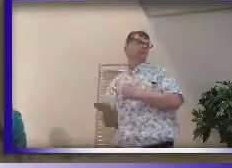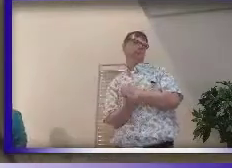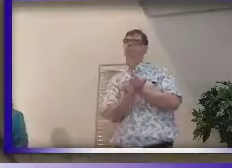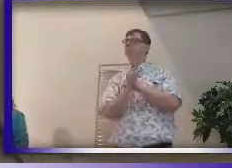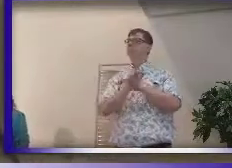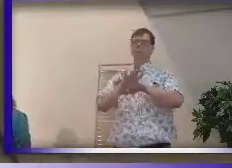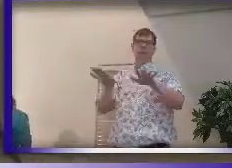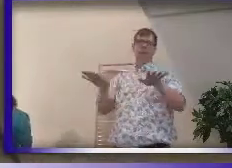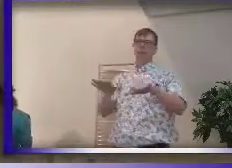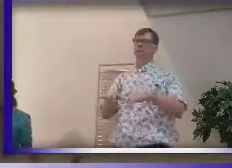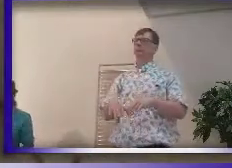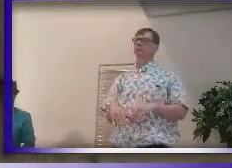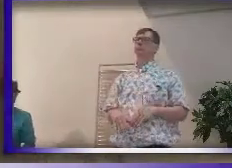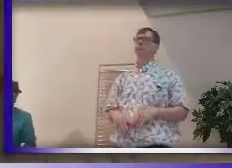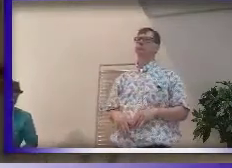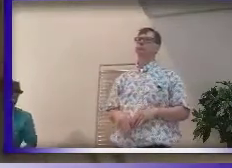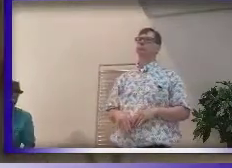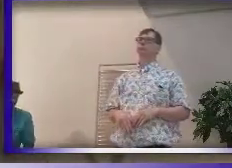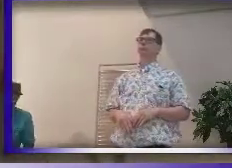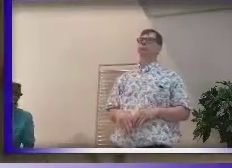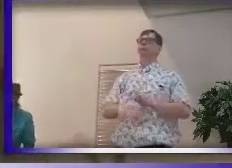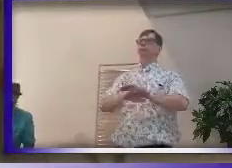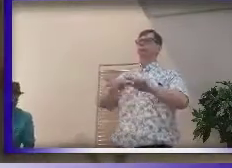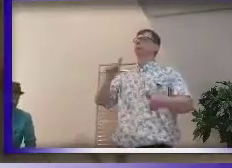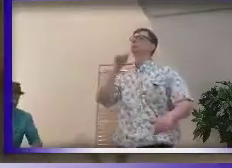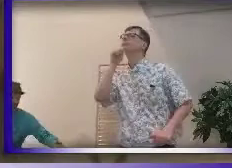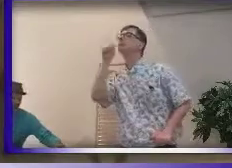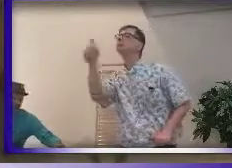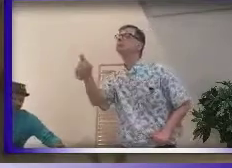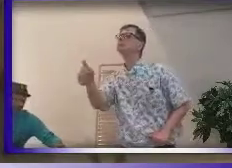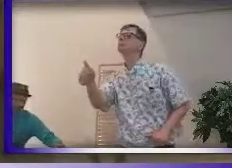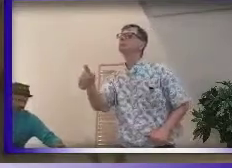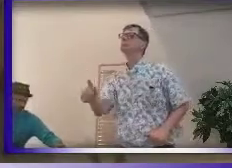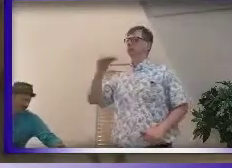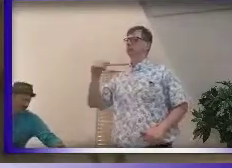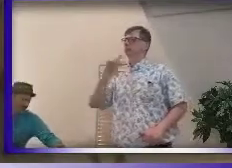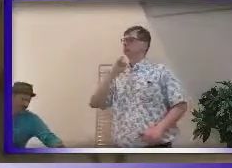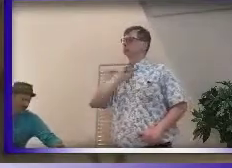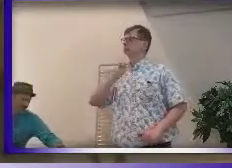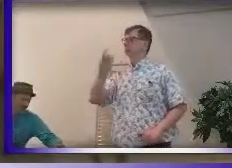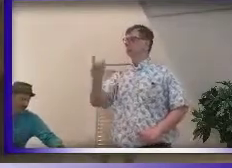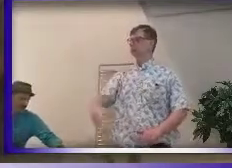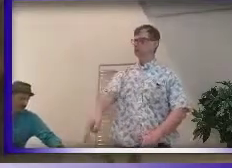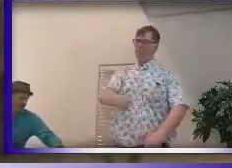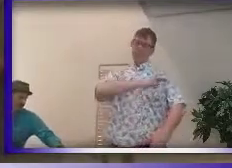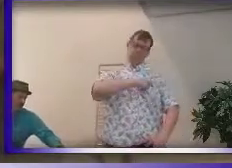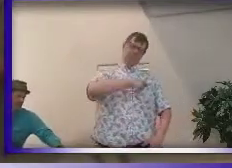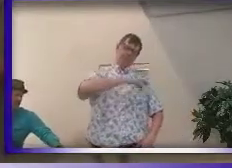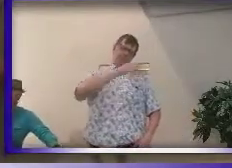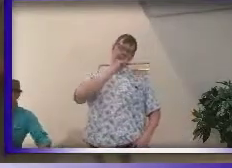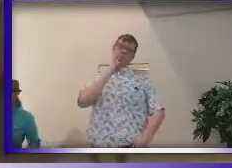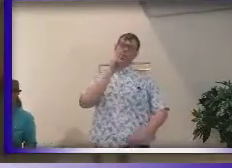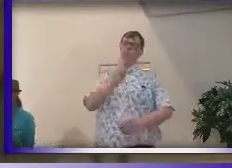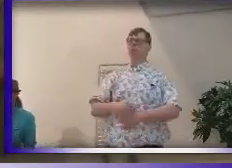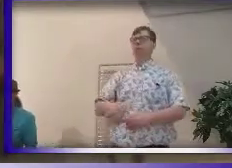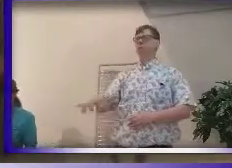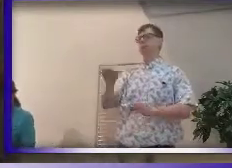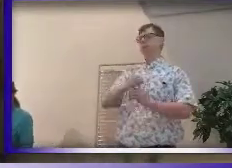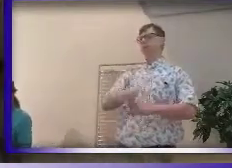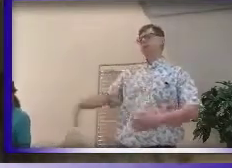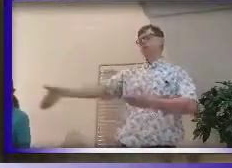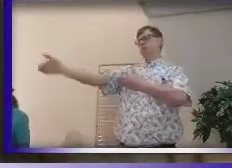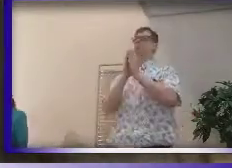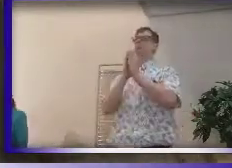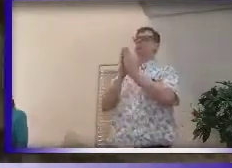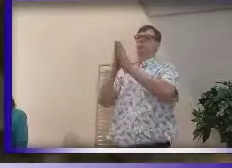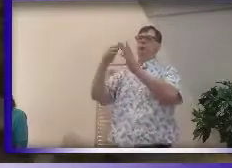And so I have the honor and privilege of being the one in prayer today and calling in our good, calling in form that